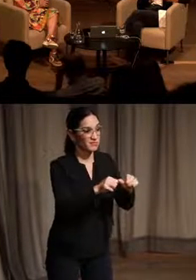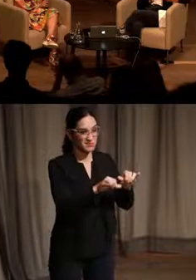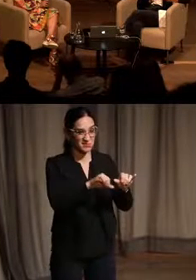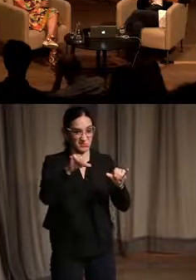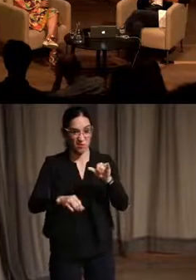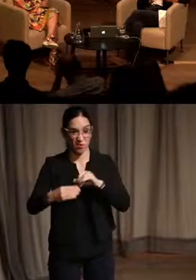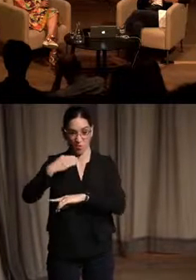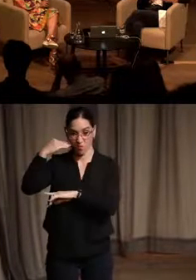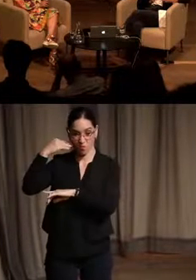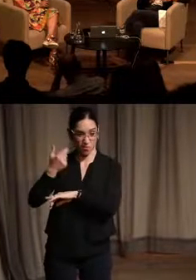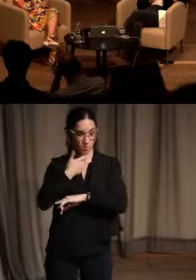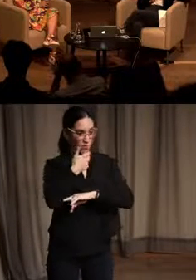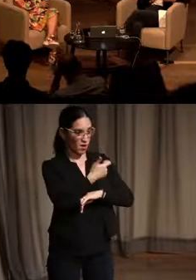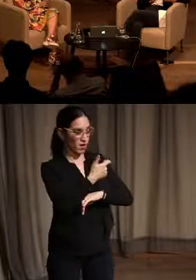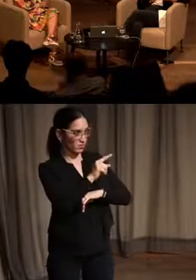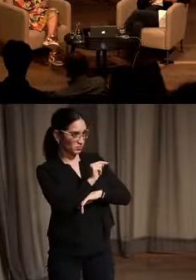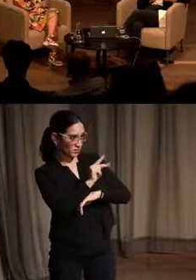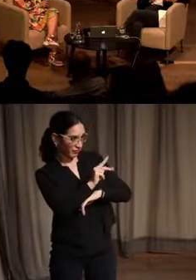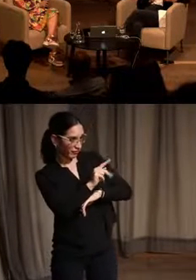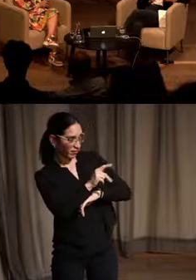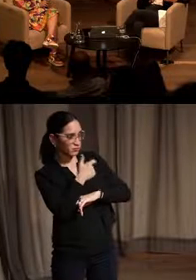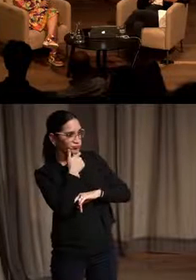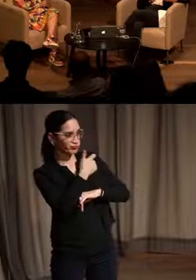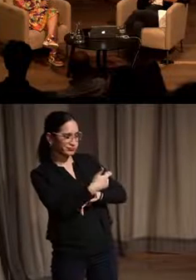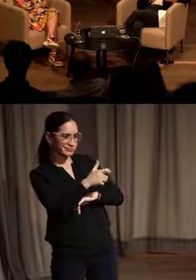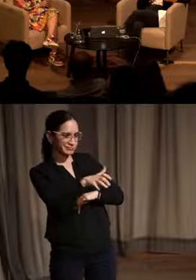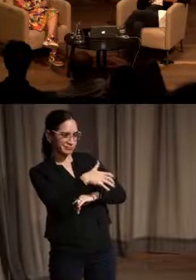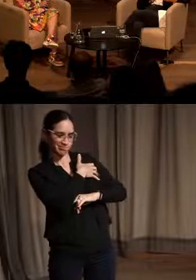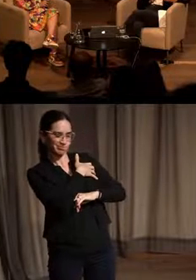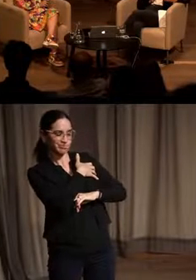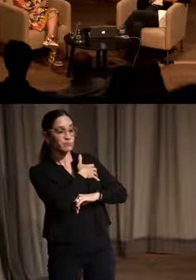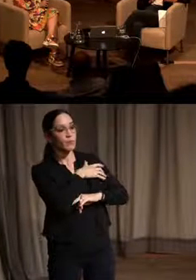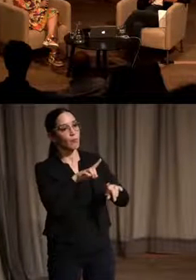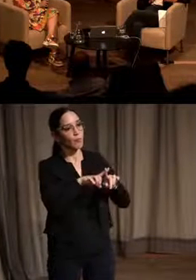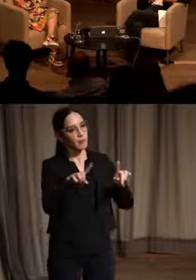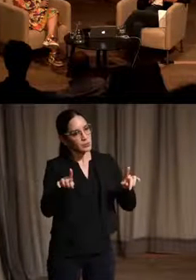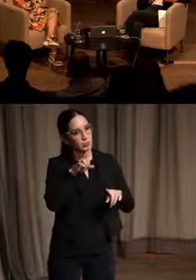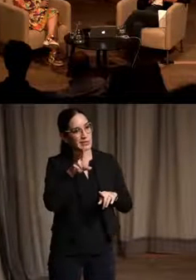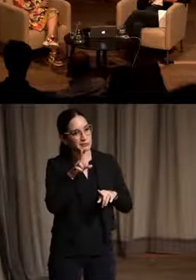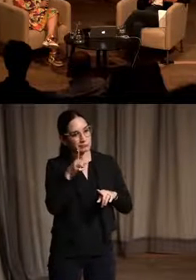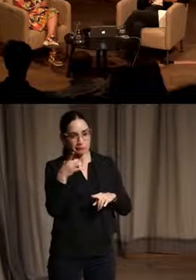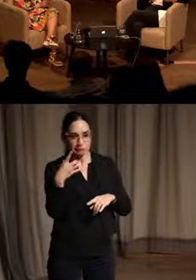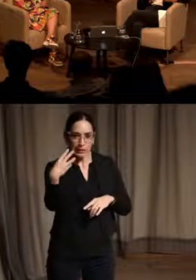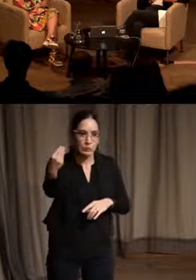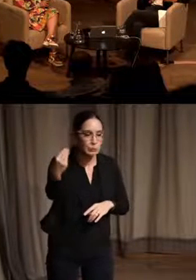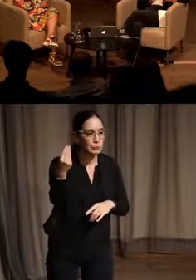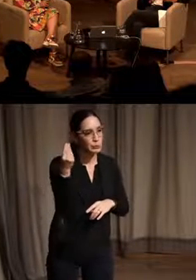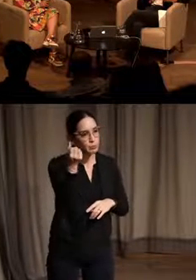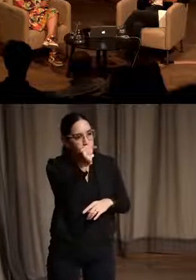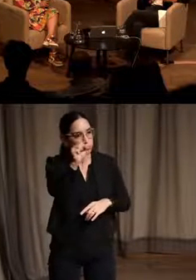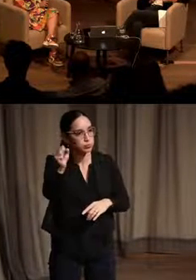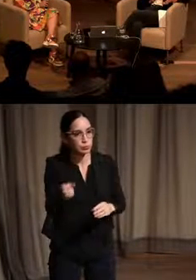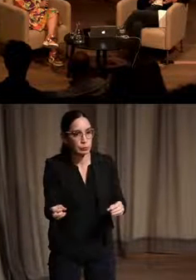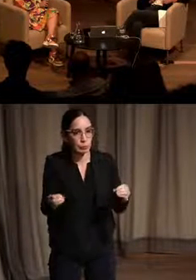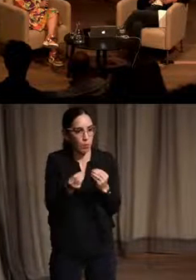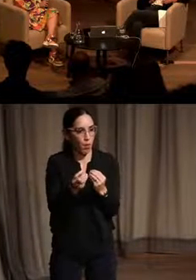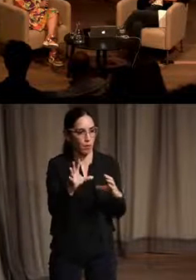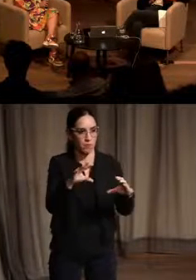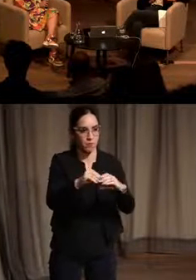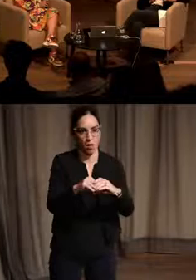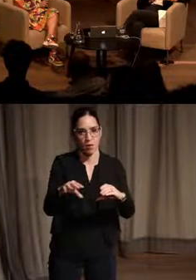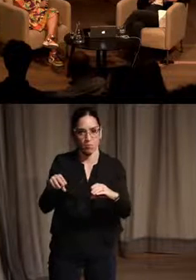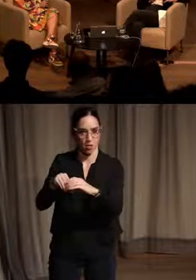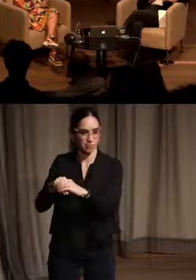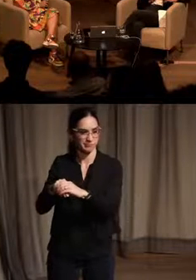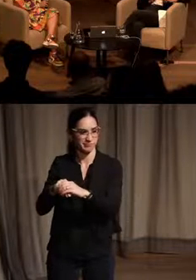by yourself. You know, you feel more empowered. And I think it really does cause you to kind of get more involved. Like, I got involved in Planned